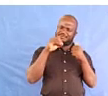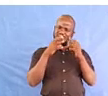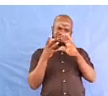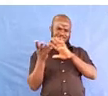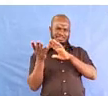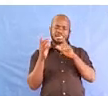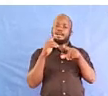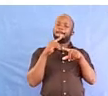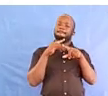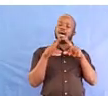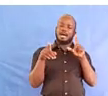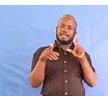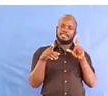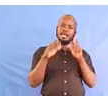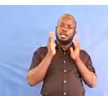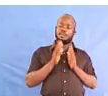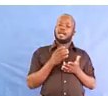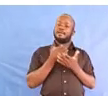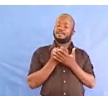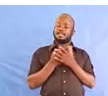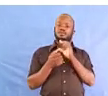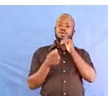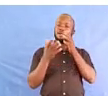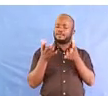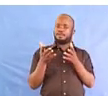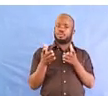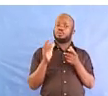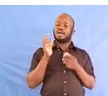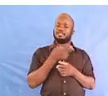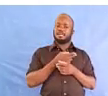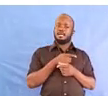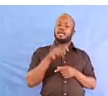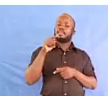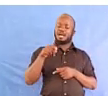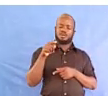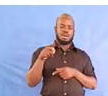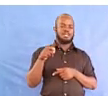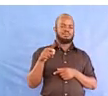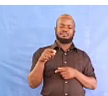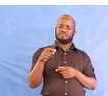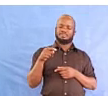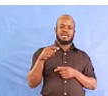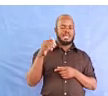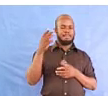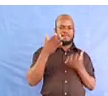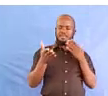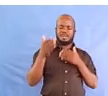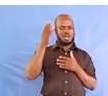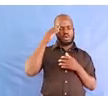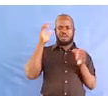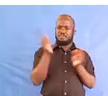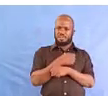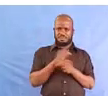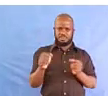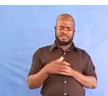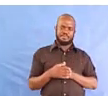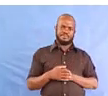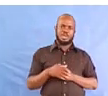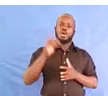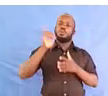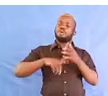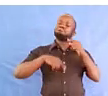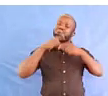mid to late 50s, but may have been earlier. Since the human evidence is not available to us, that's a mystery that may never be